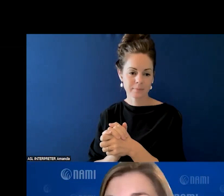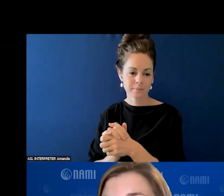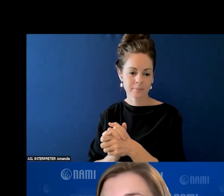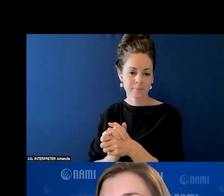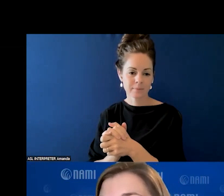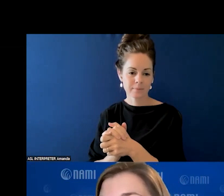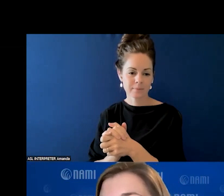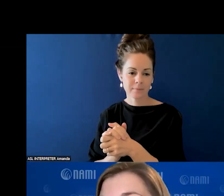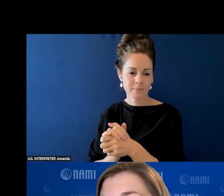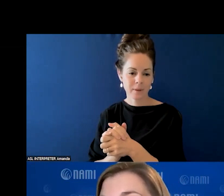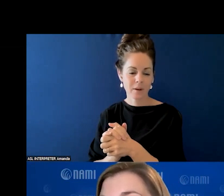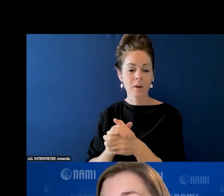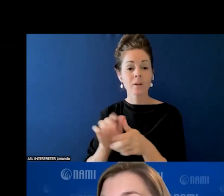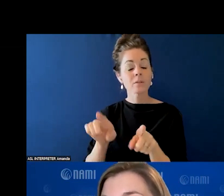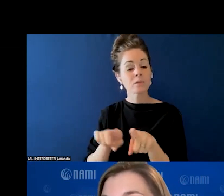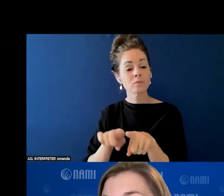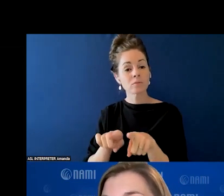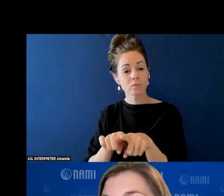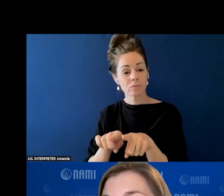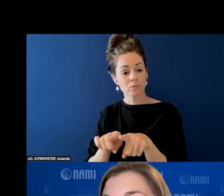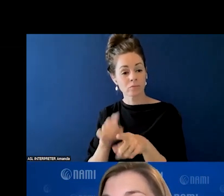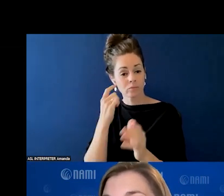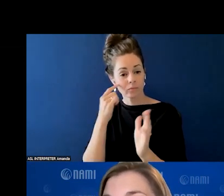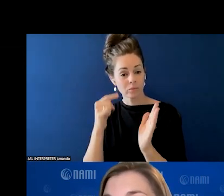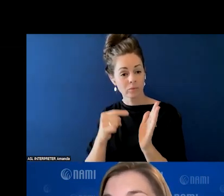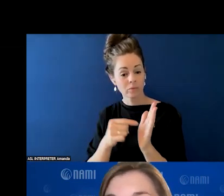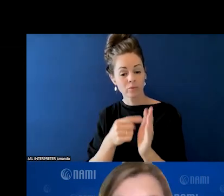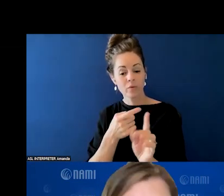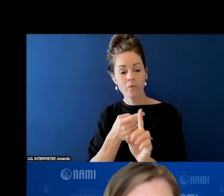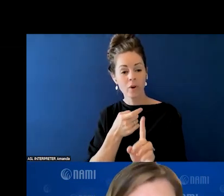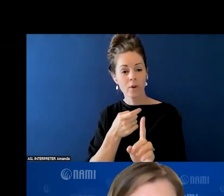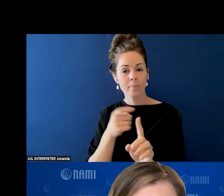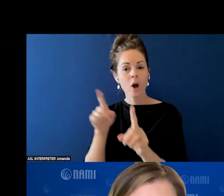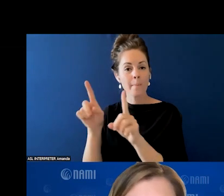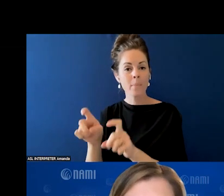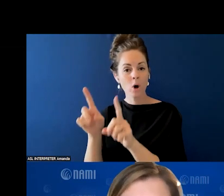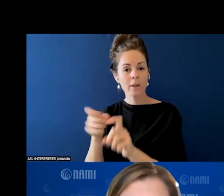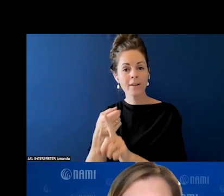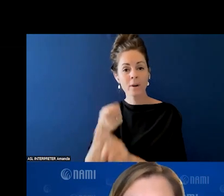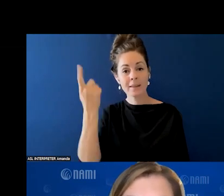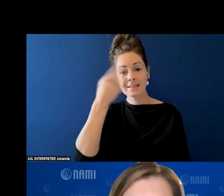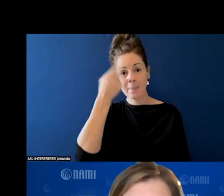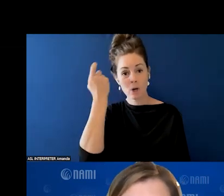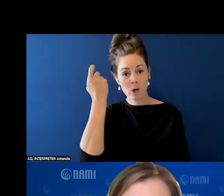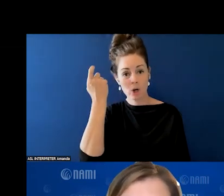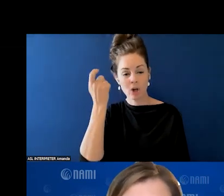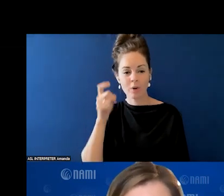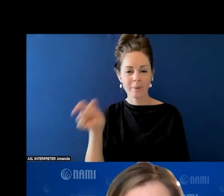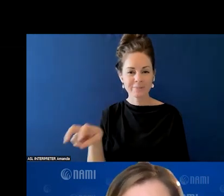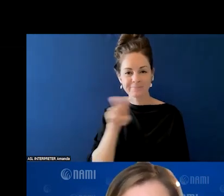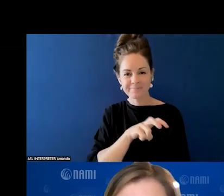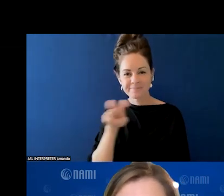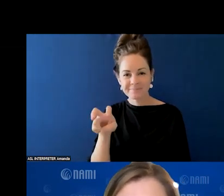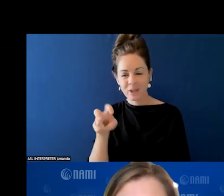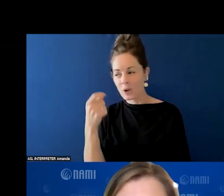And something else that we found, and this was from polling we did in the summer. So we'll be jumping back and forth with our most